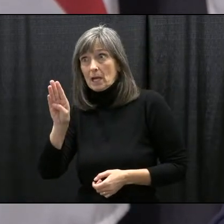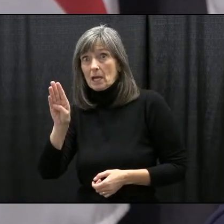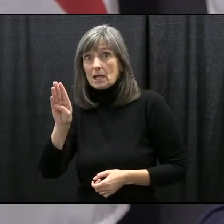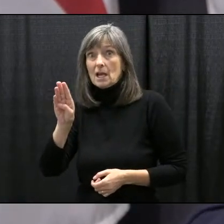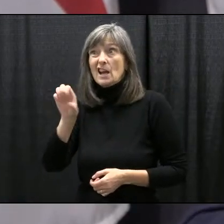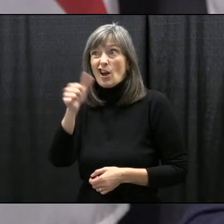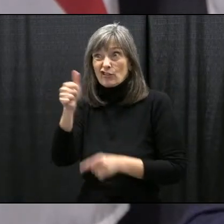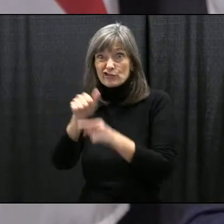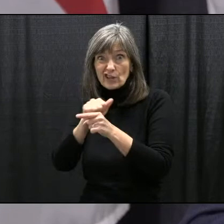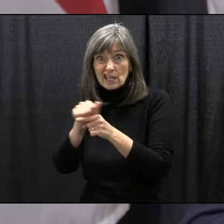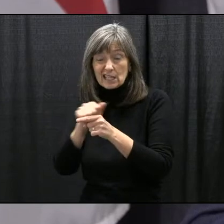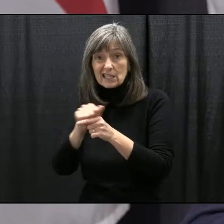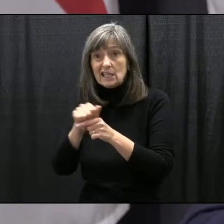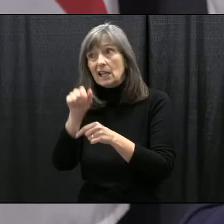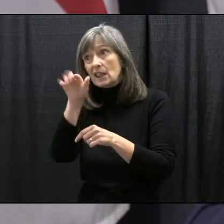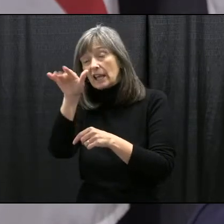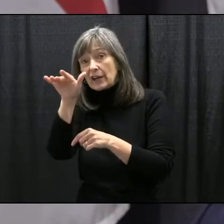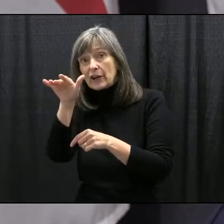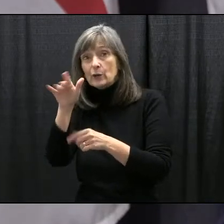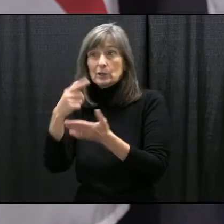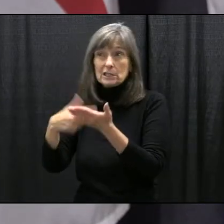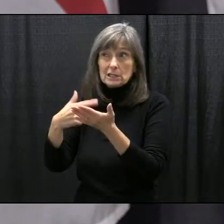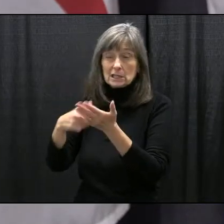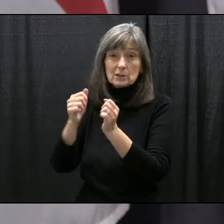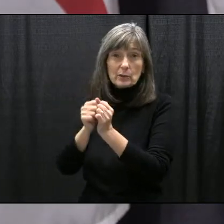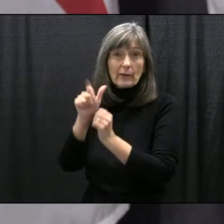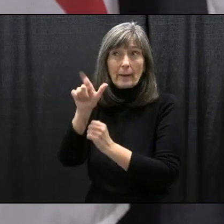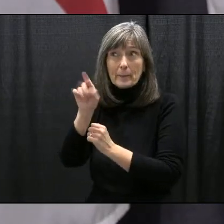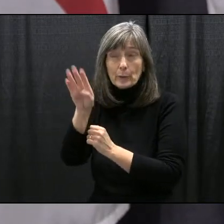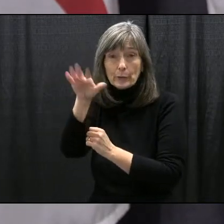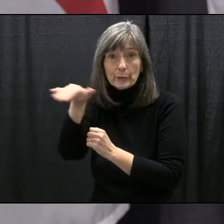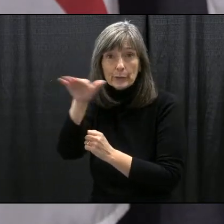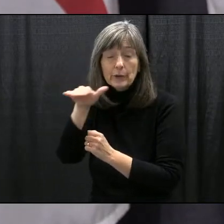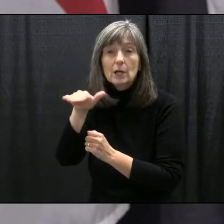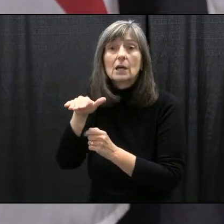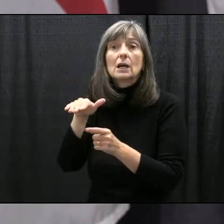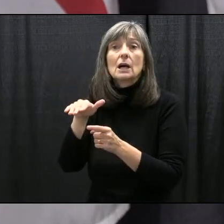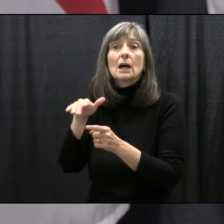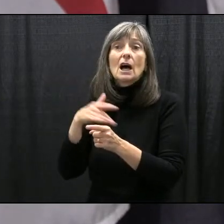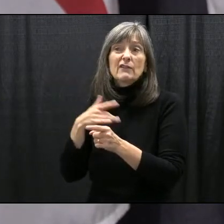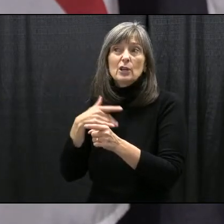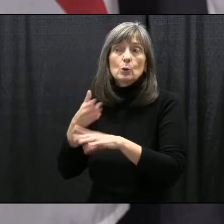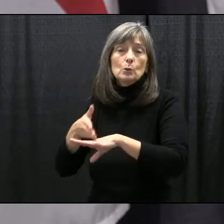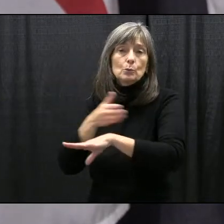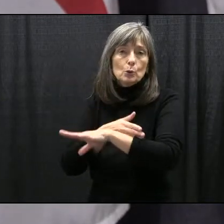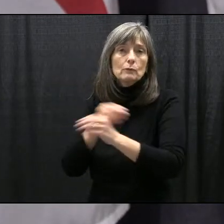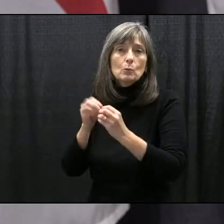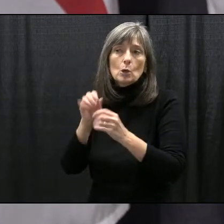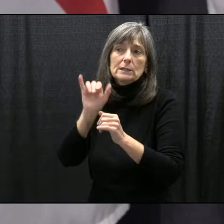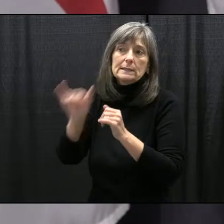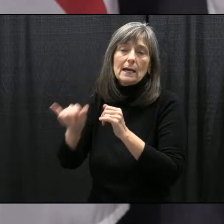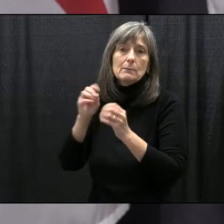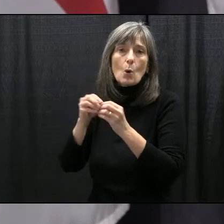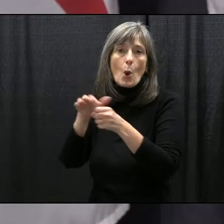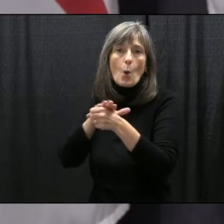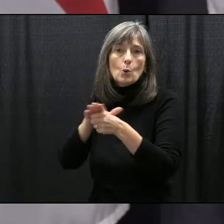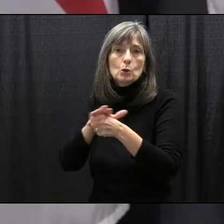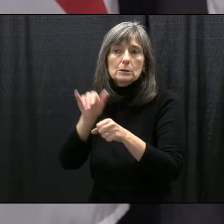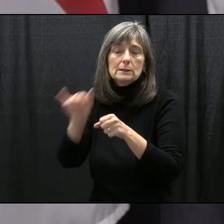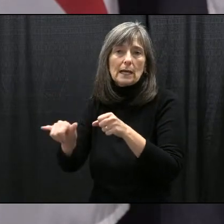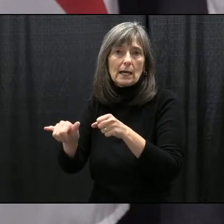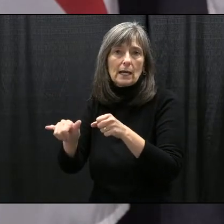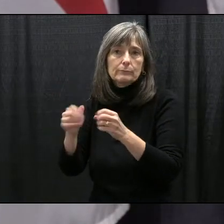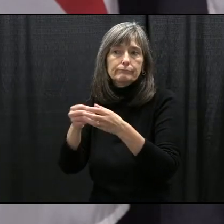other training things that we have discussed with local staff there, will enable us to more readily